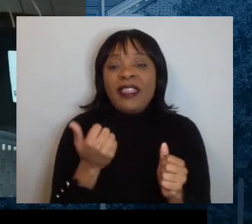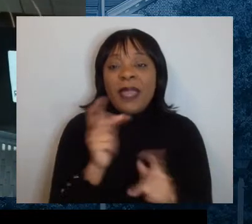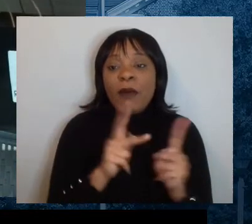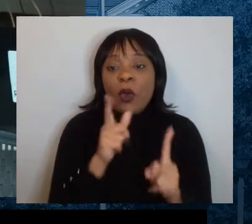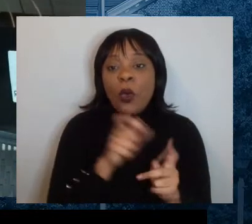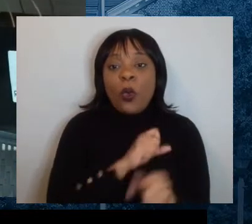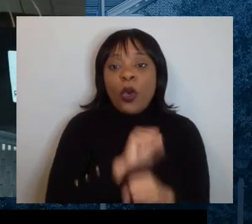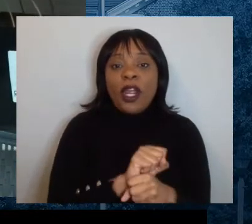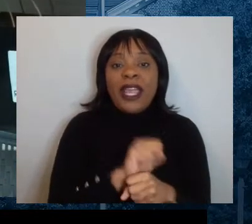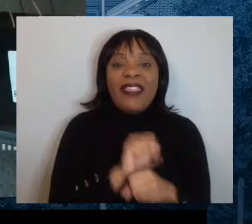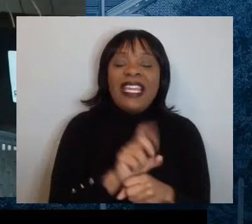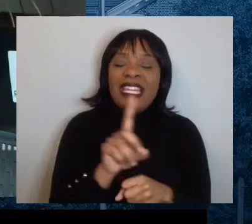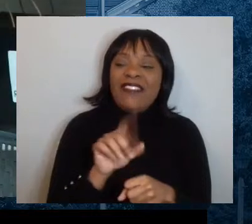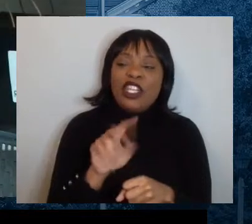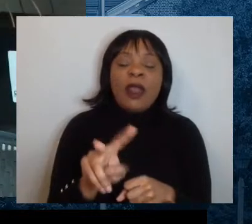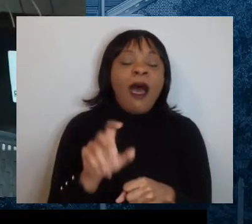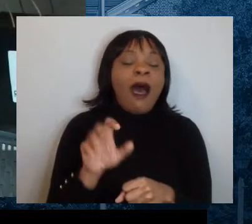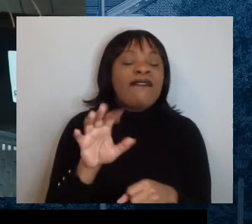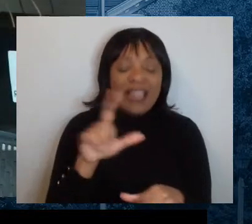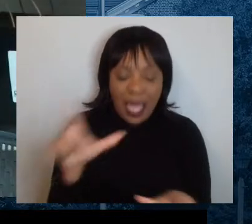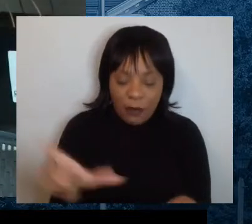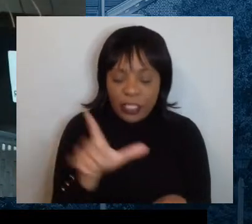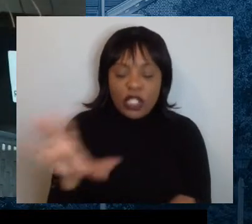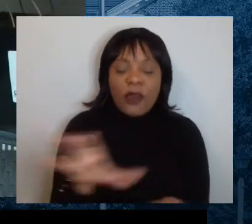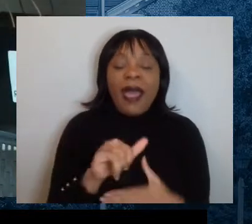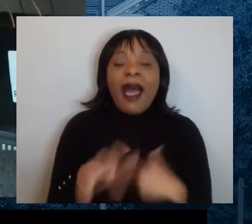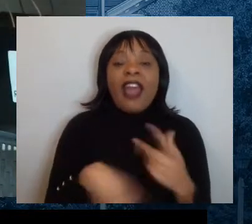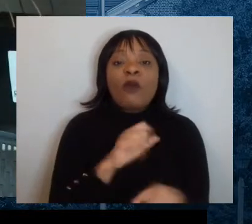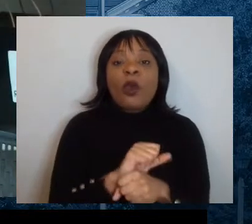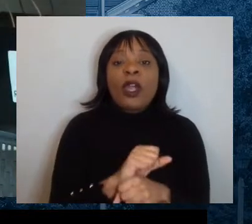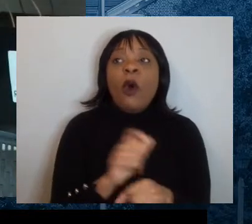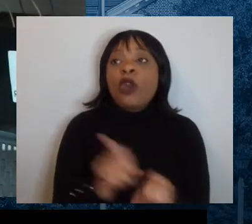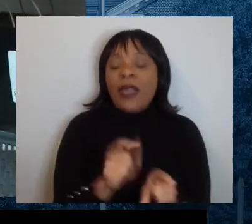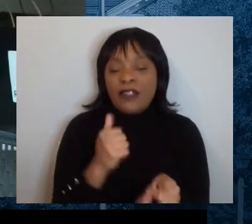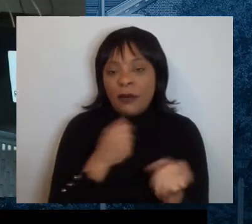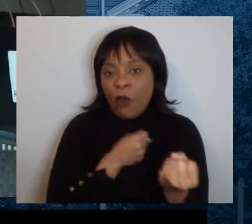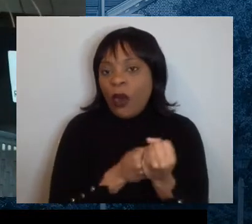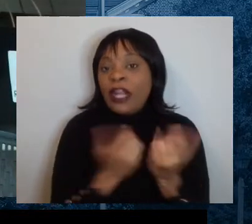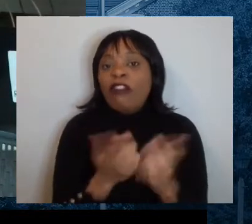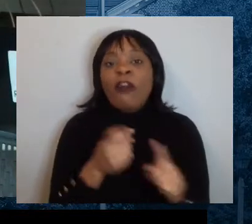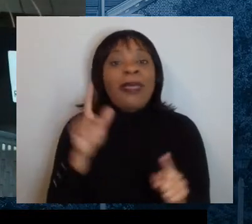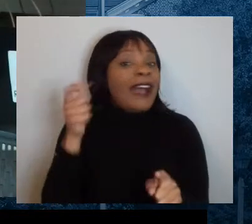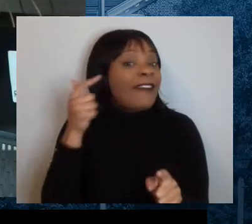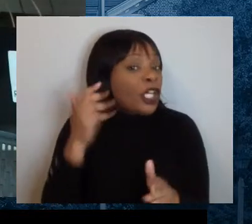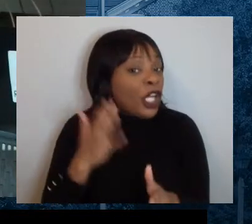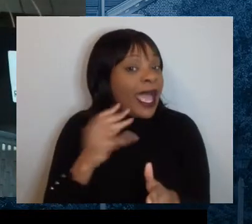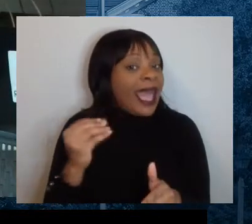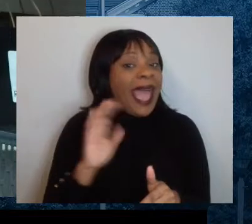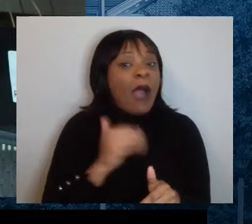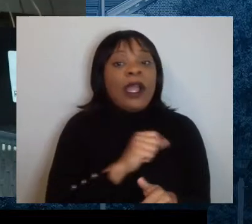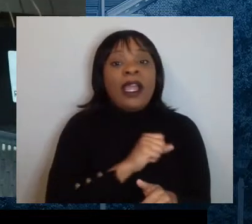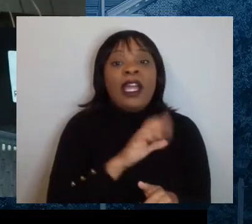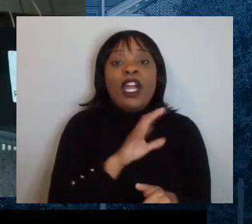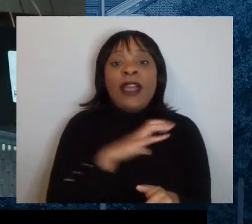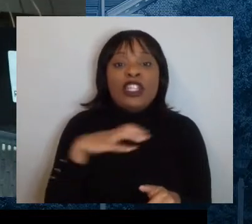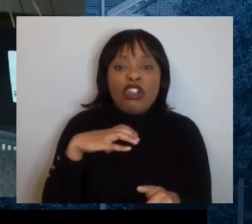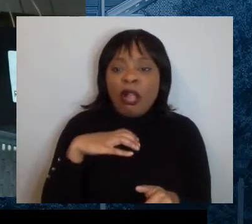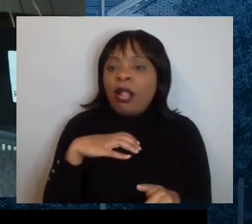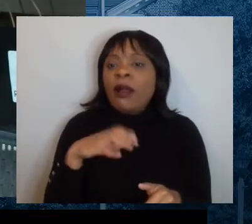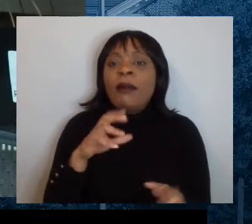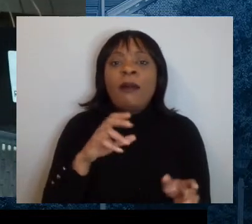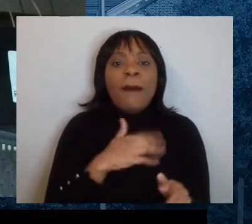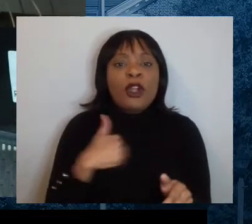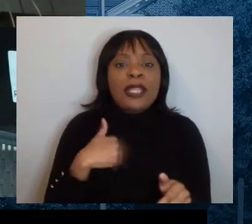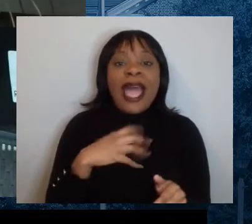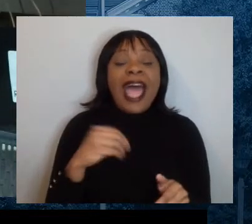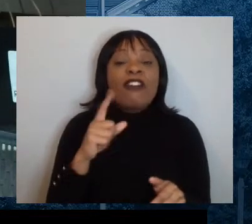of Libraries and do that work. We got support here from the governor, and we got support from our congressional delegation. We have support from our president.